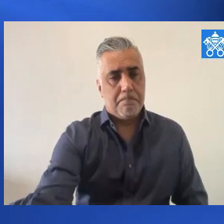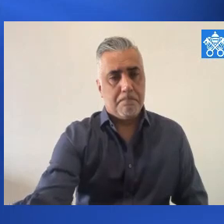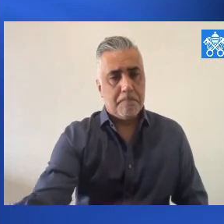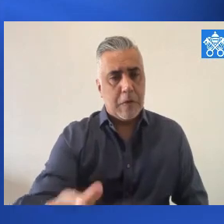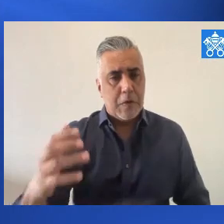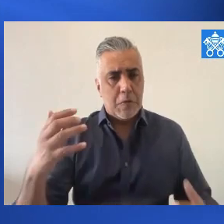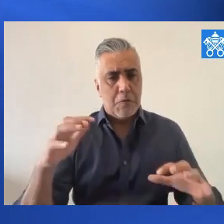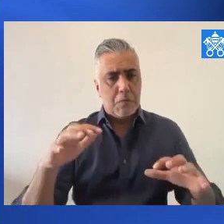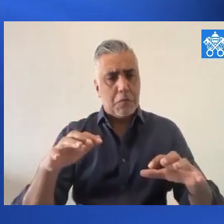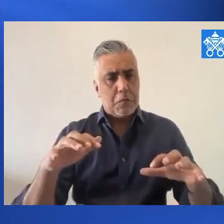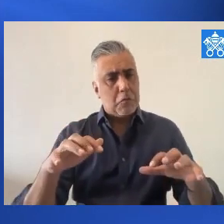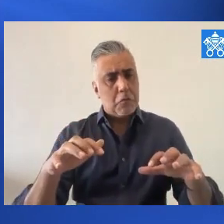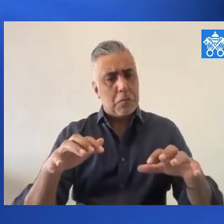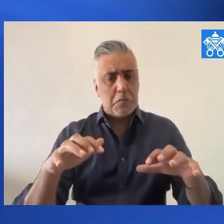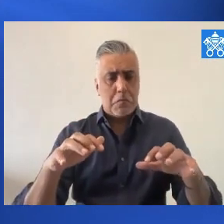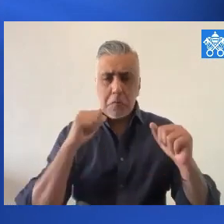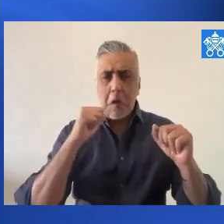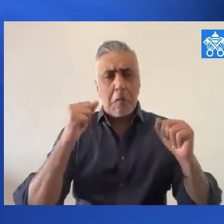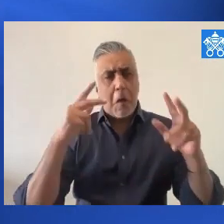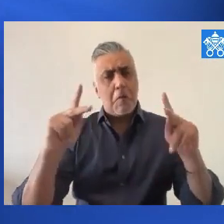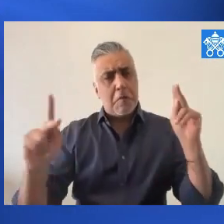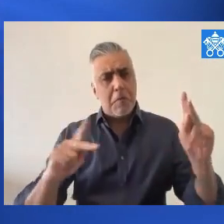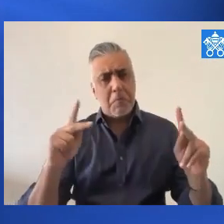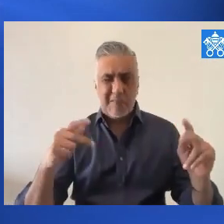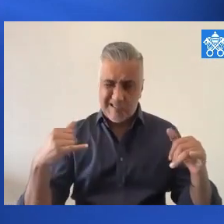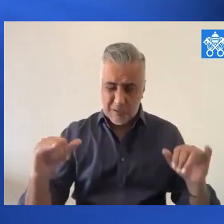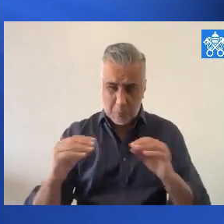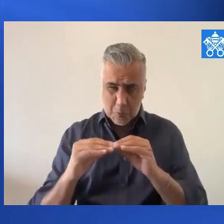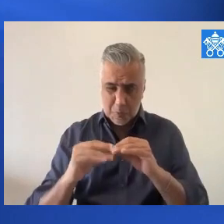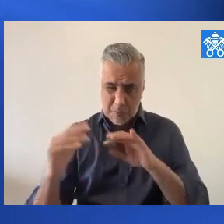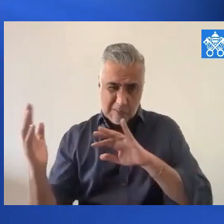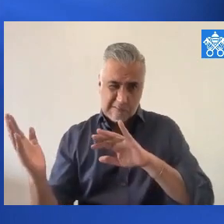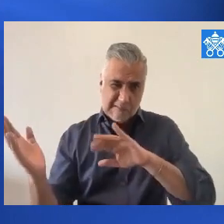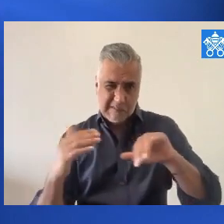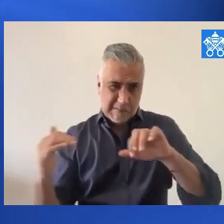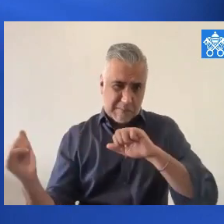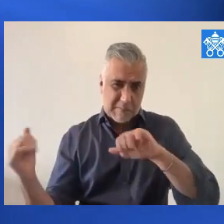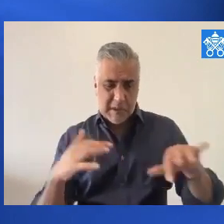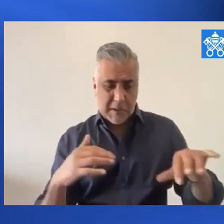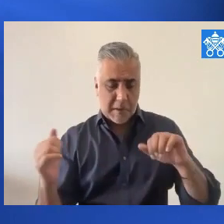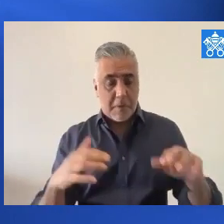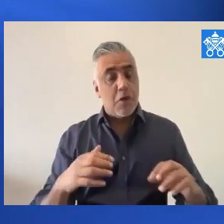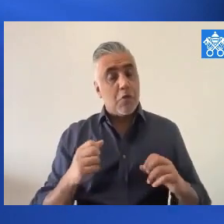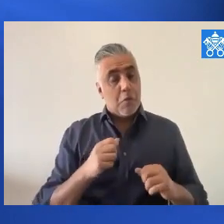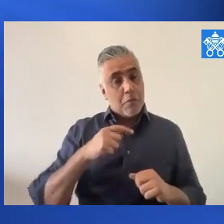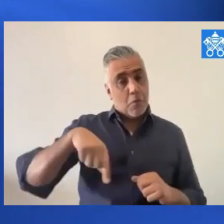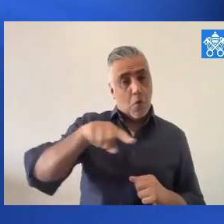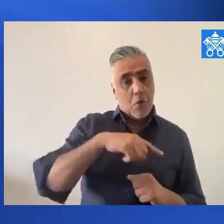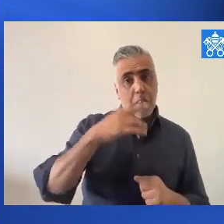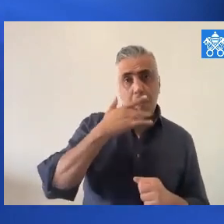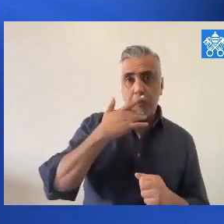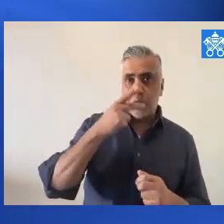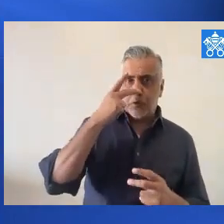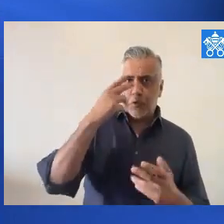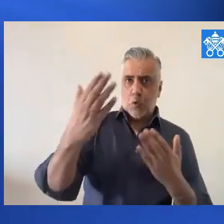I would say many of them are quite lucky because the crowds are not too large today, at least not yet. There are still more people arriving.